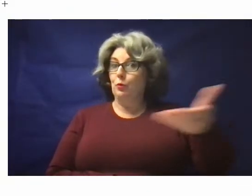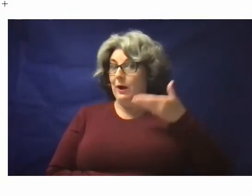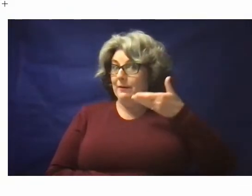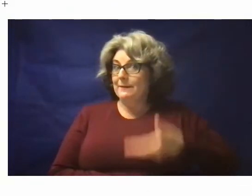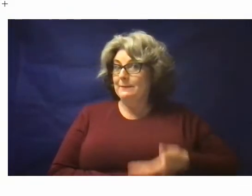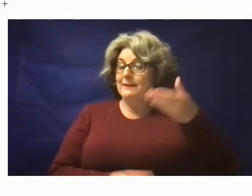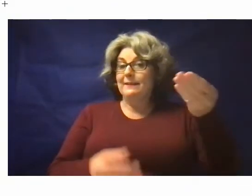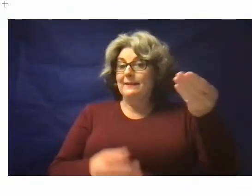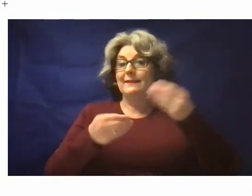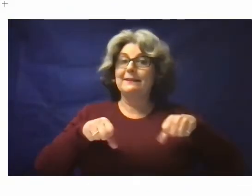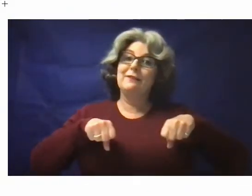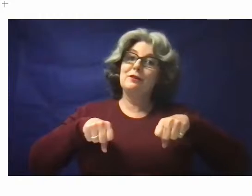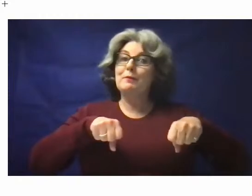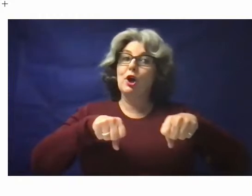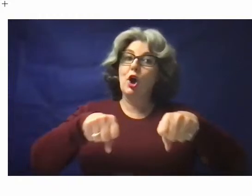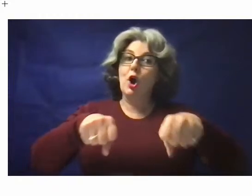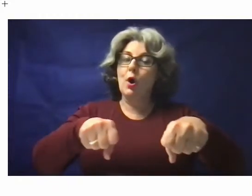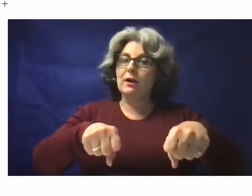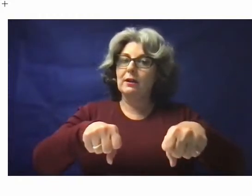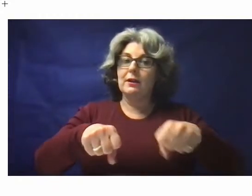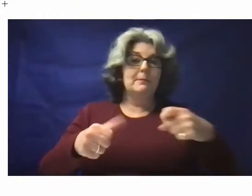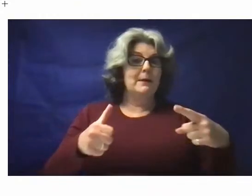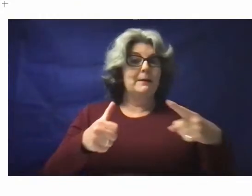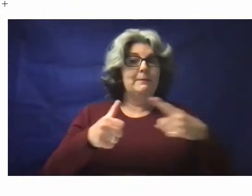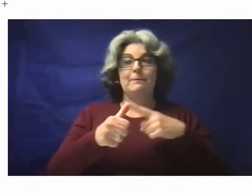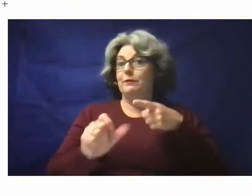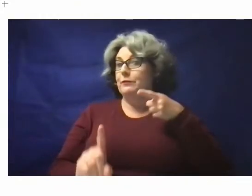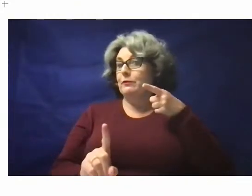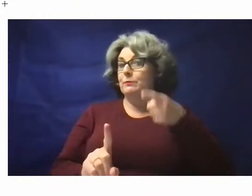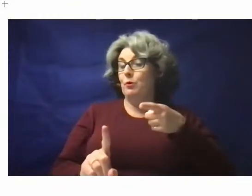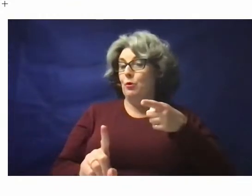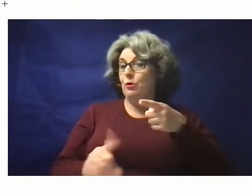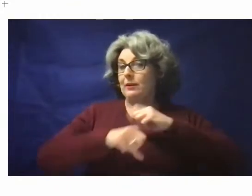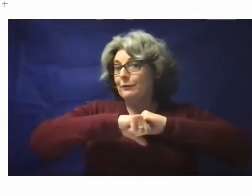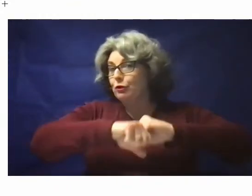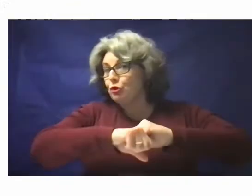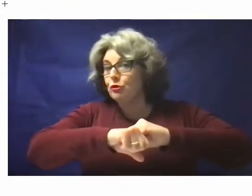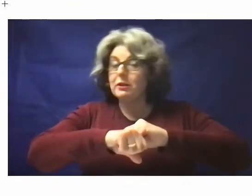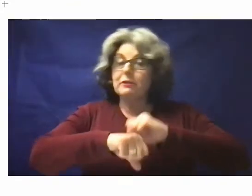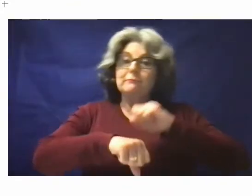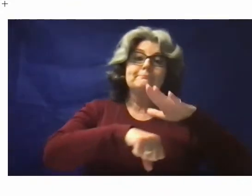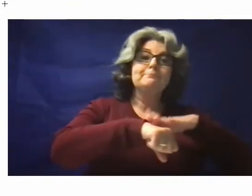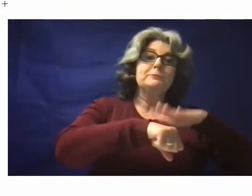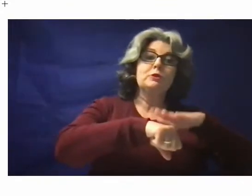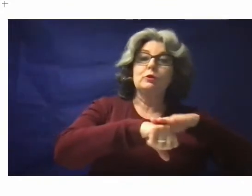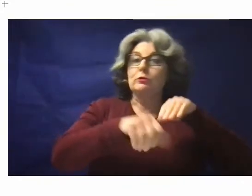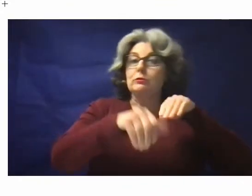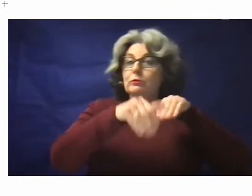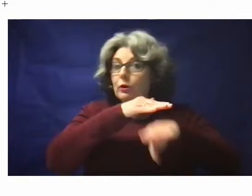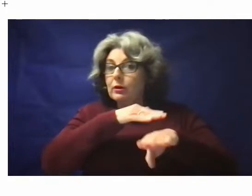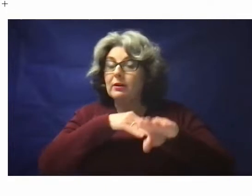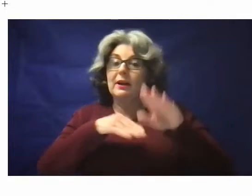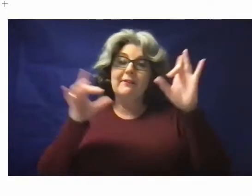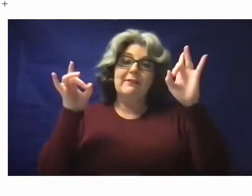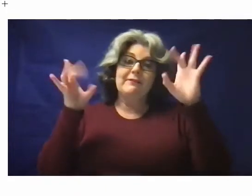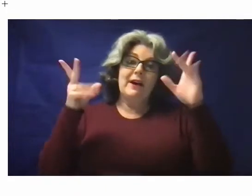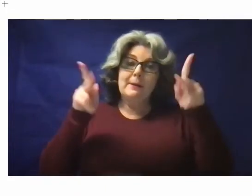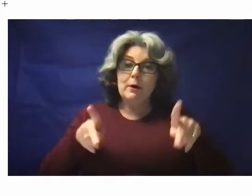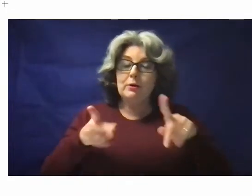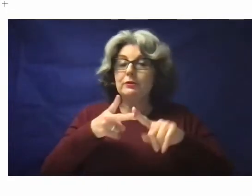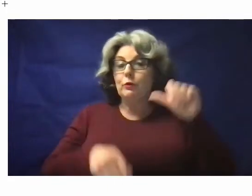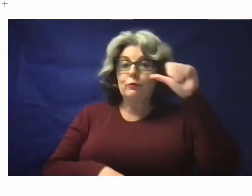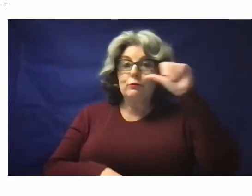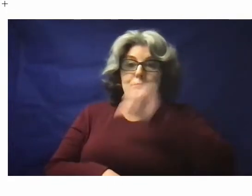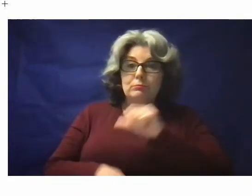card. But meanwhile, they could be the first point of security to alert entry of a violent person or an intoxicated